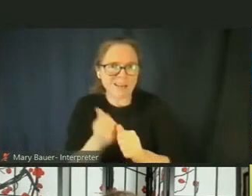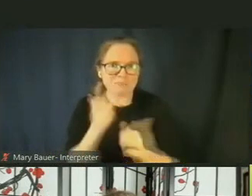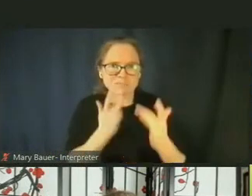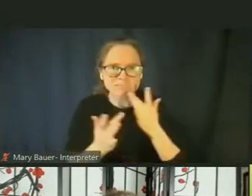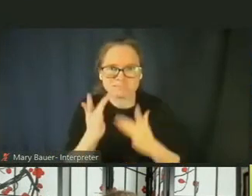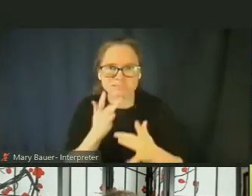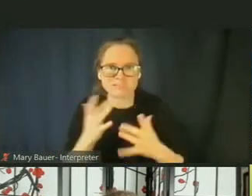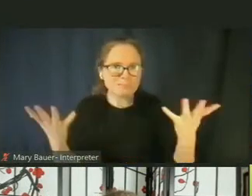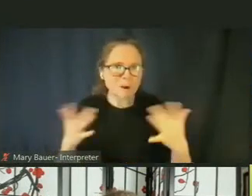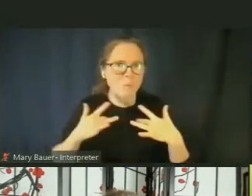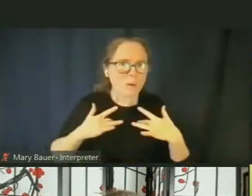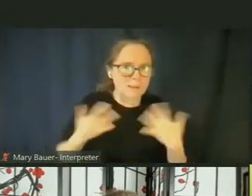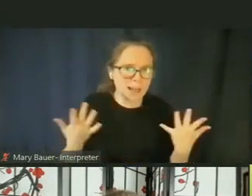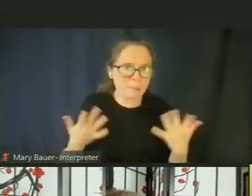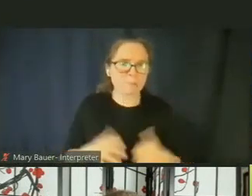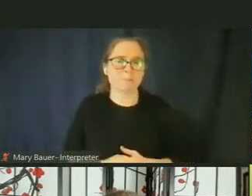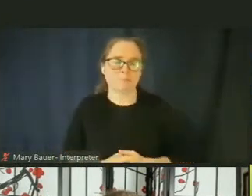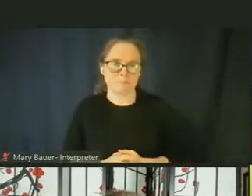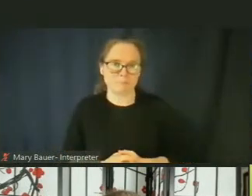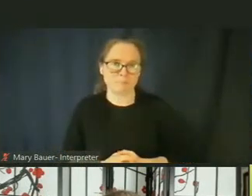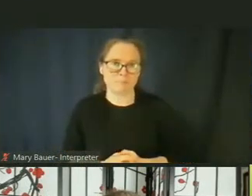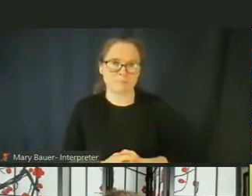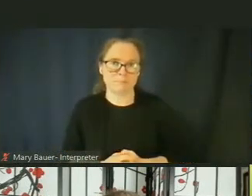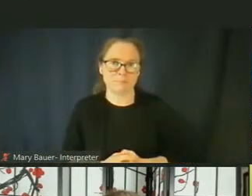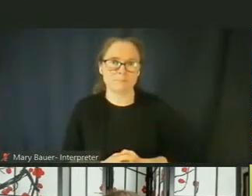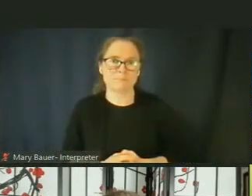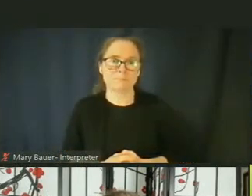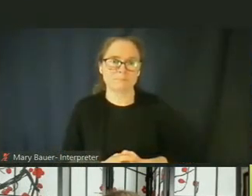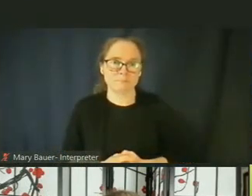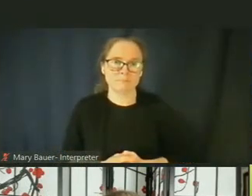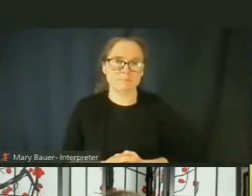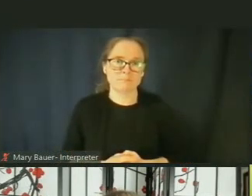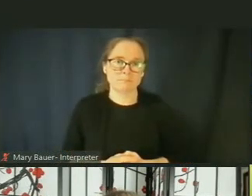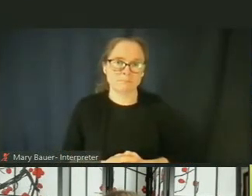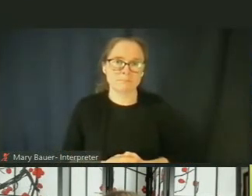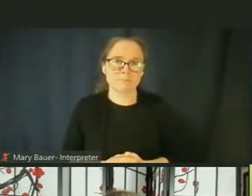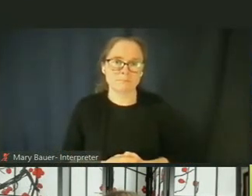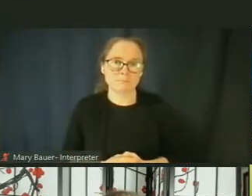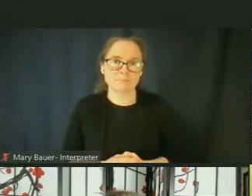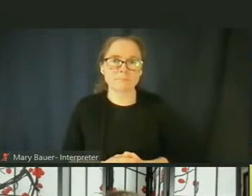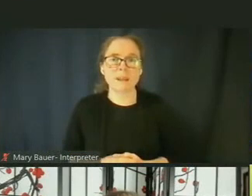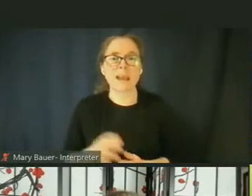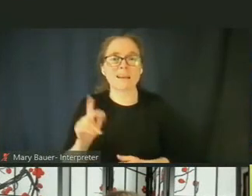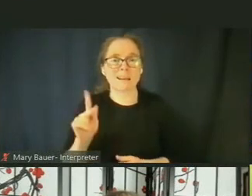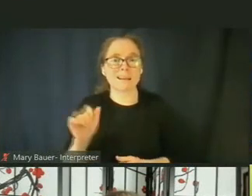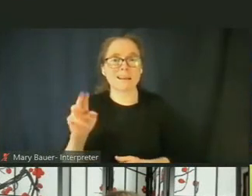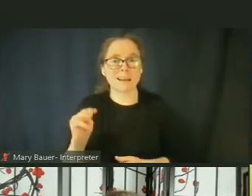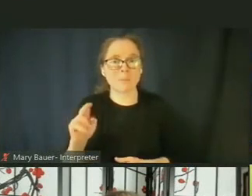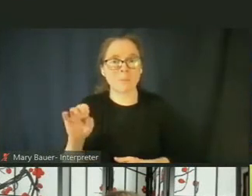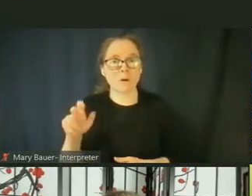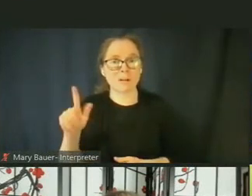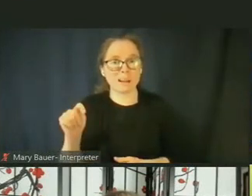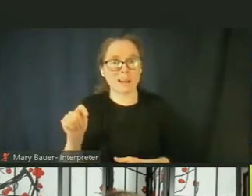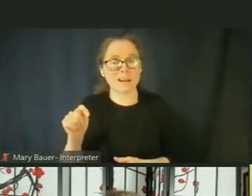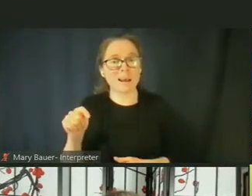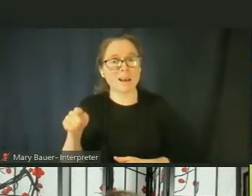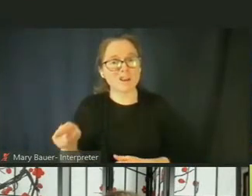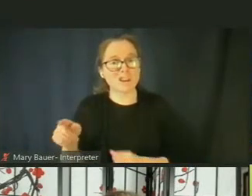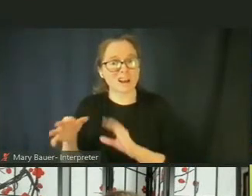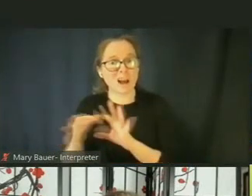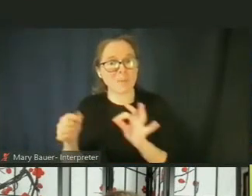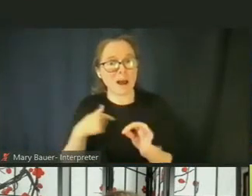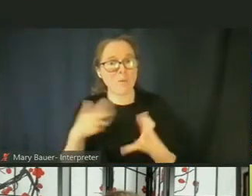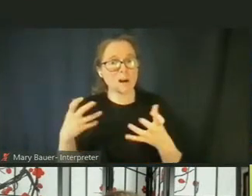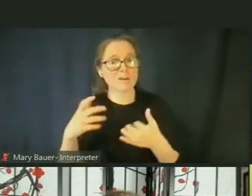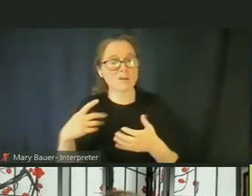some information about that. And then I want to touch on, as Kim Melton said, sort of our core values on how we're trying